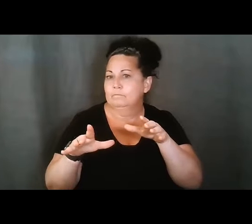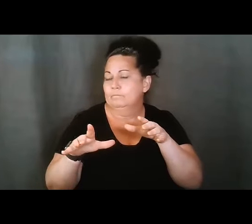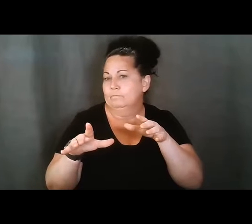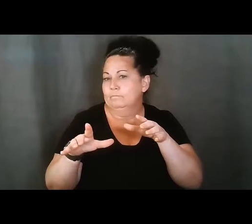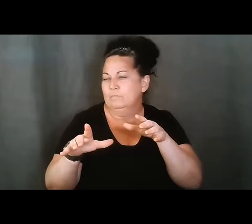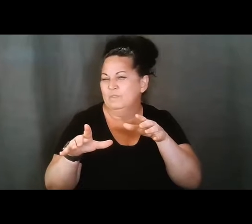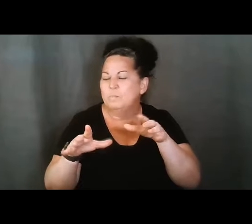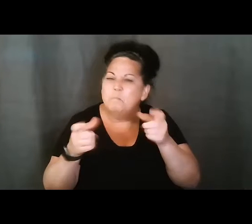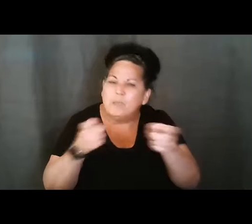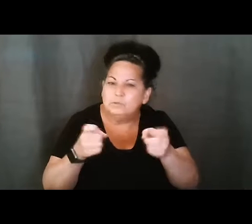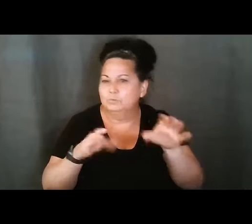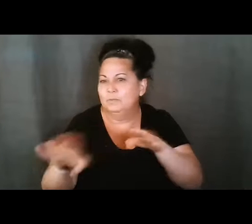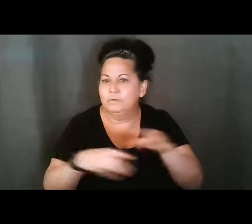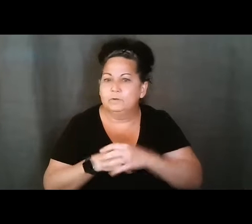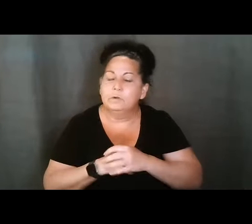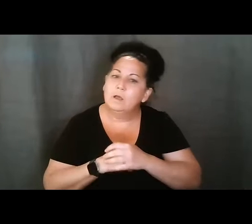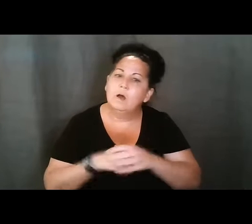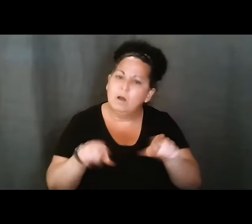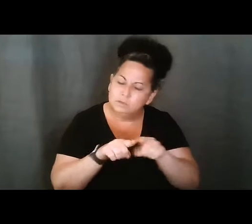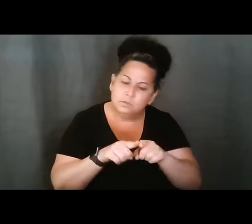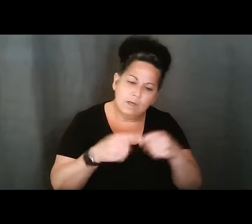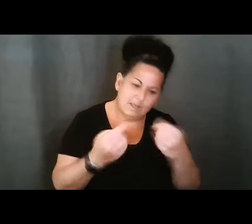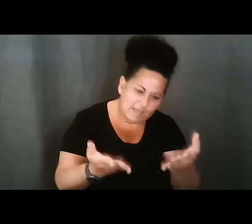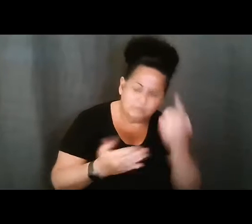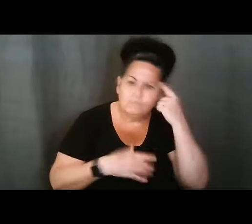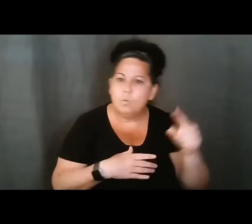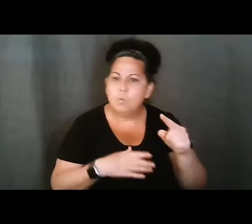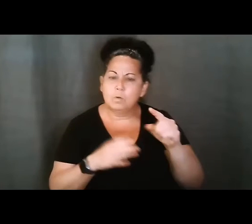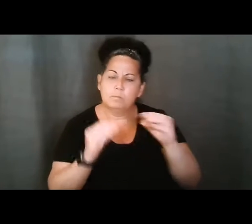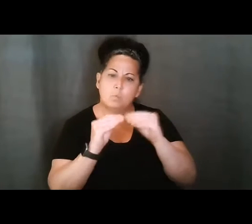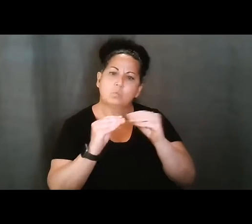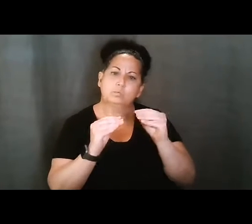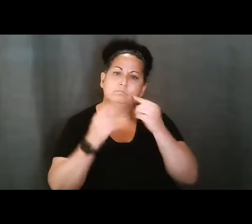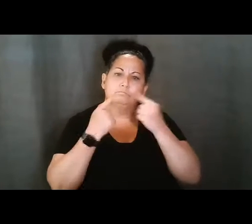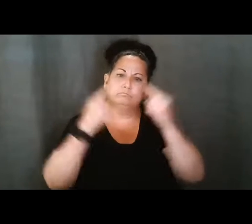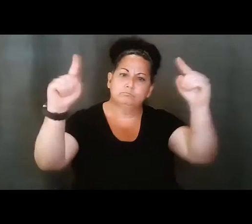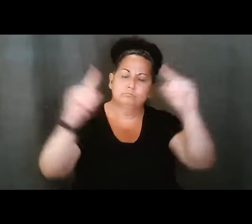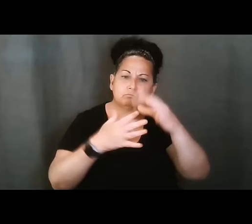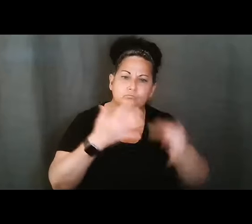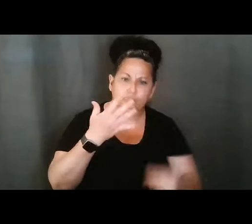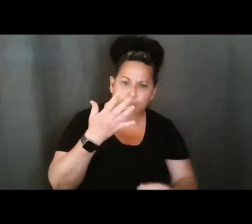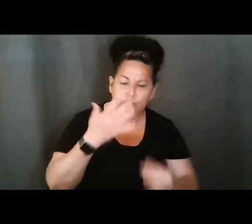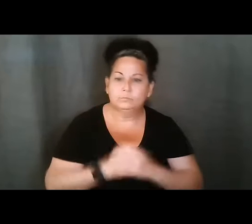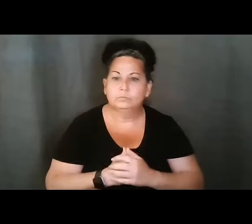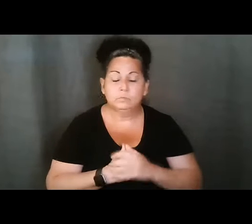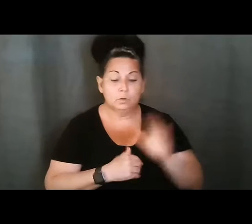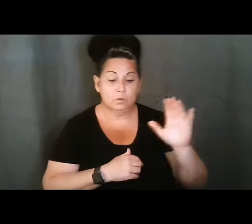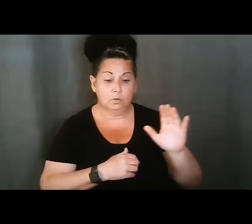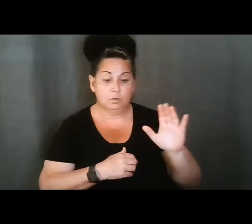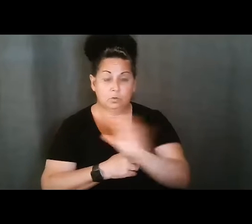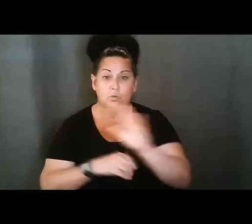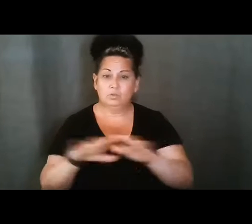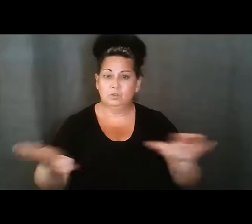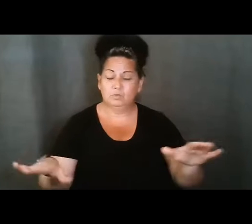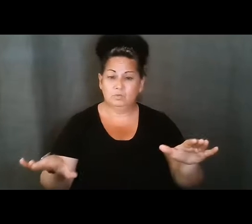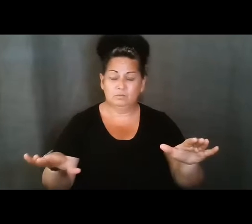Successful choices. Parents, look at it from this standpoint. Our children, every day, their lives is like a fork in the road. They can